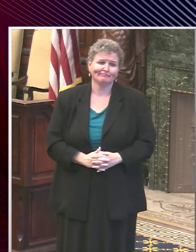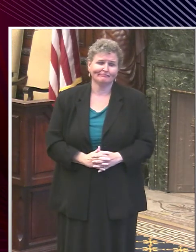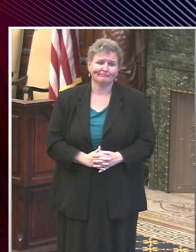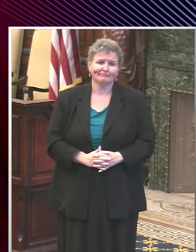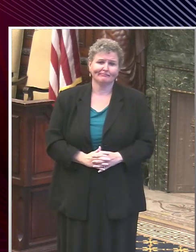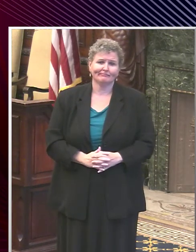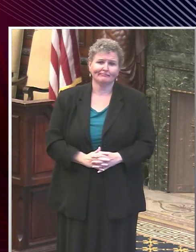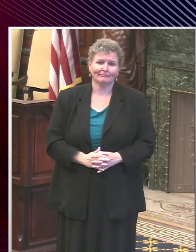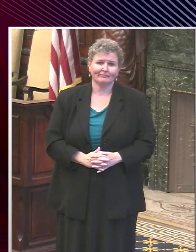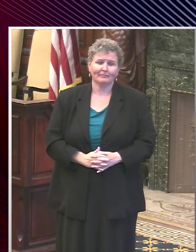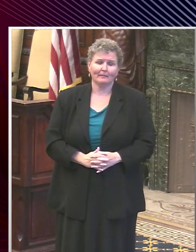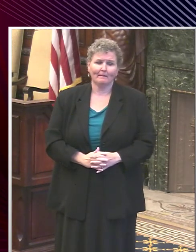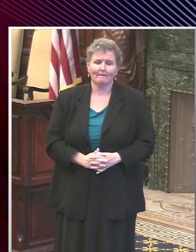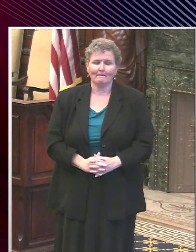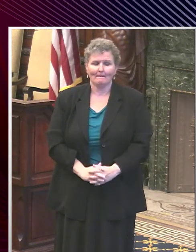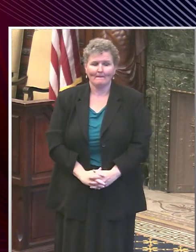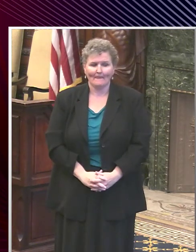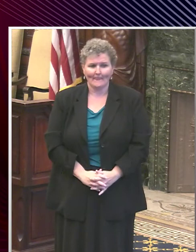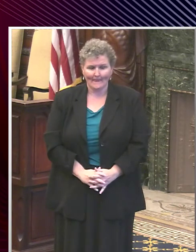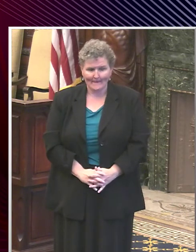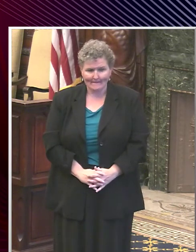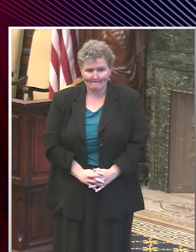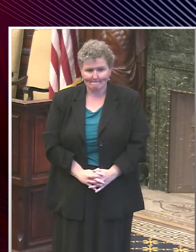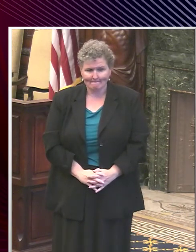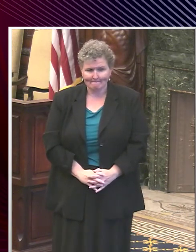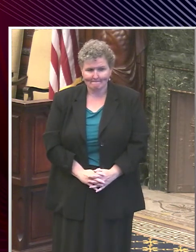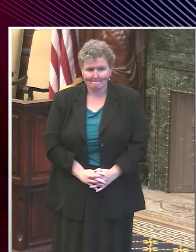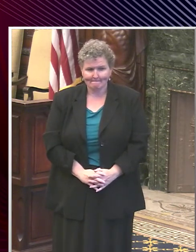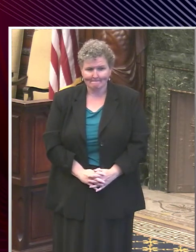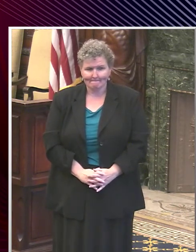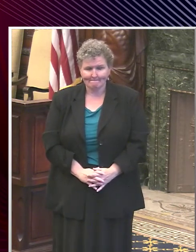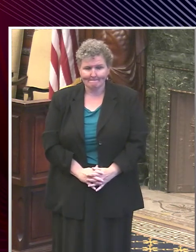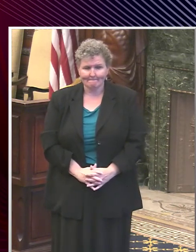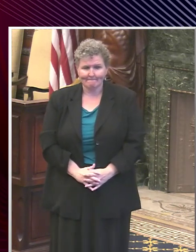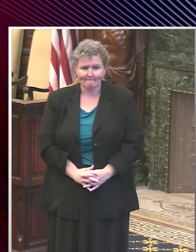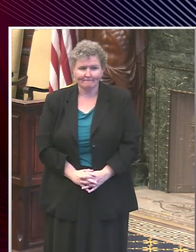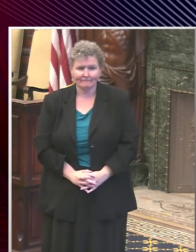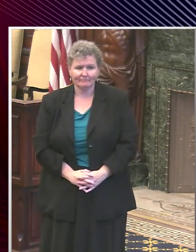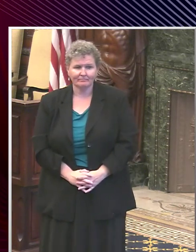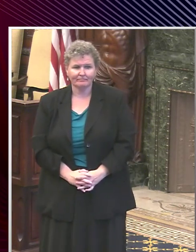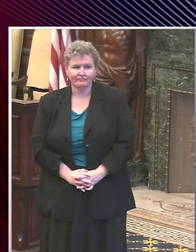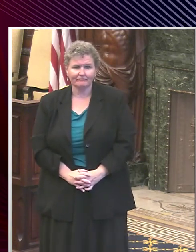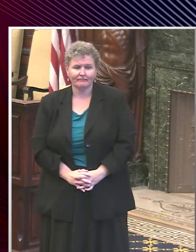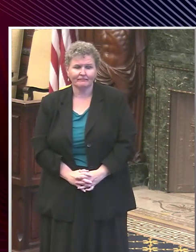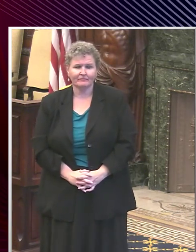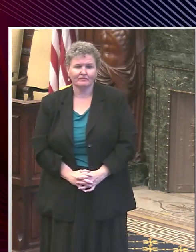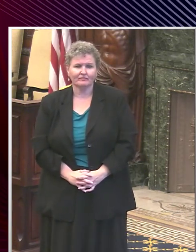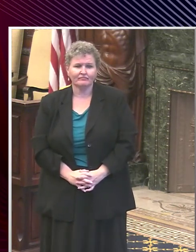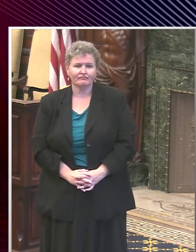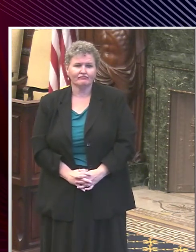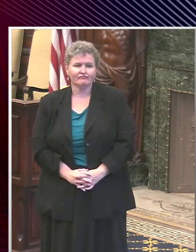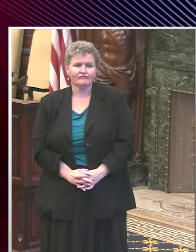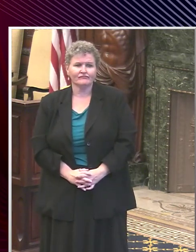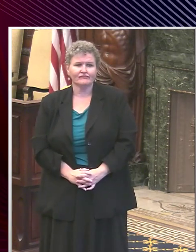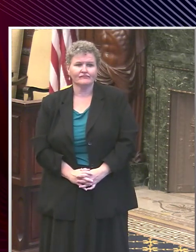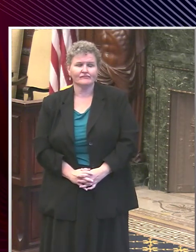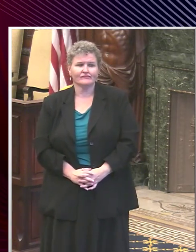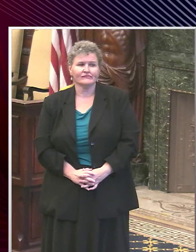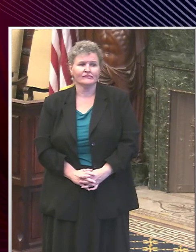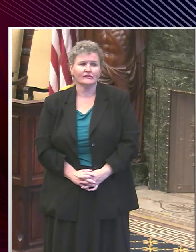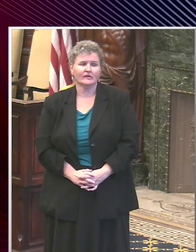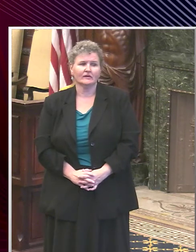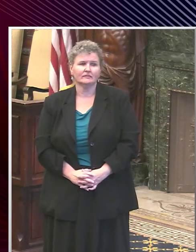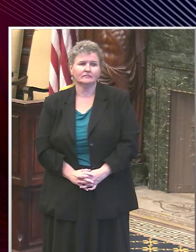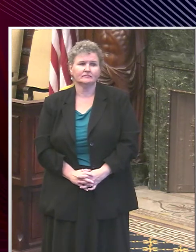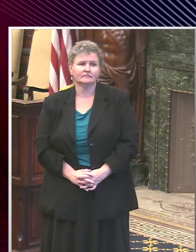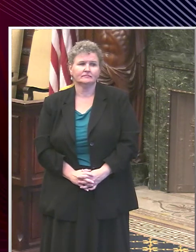Nosotros hemos ya proporcionado ayuda, obviamente no tanto como quisiéramos haber podido dar, y nosotros vamos a seguir con nuestros esfuerzos de cabildeo, con nuestros